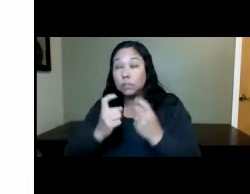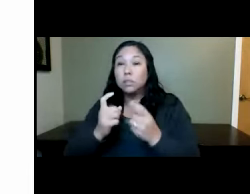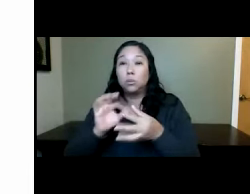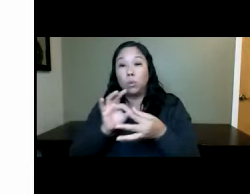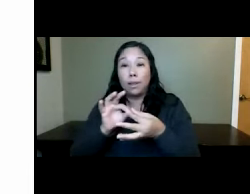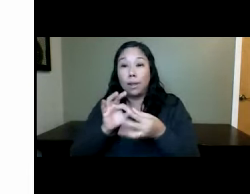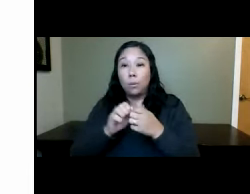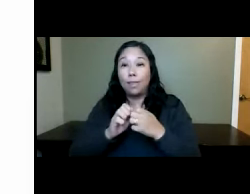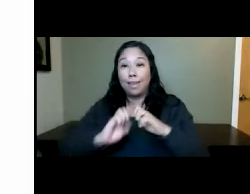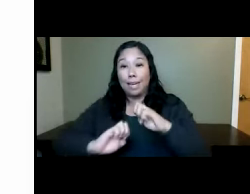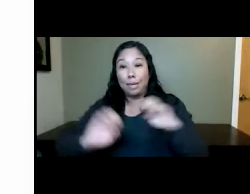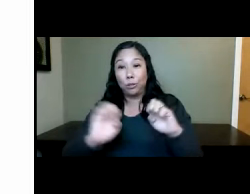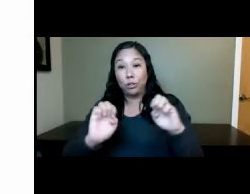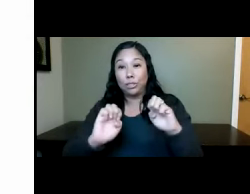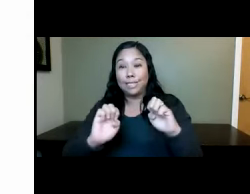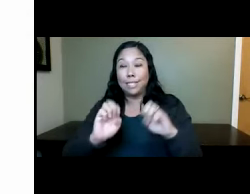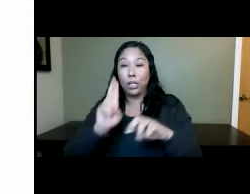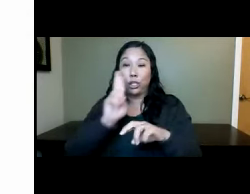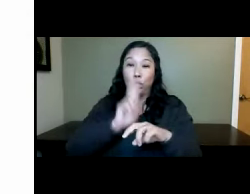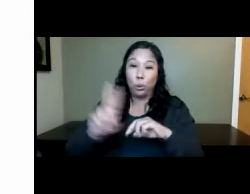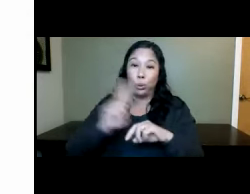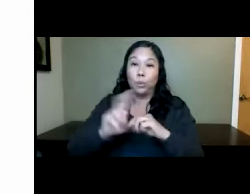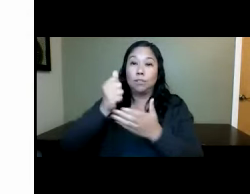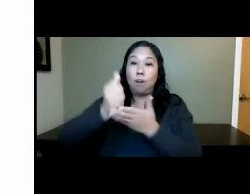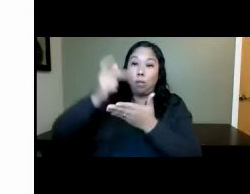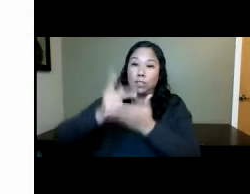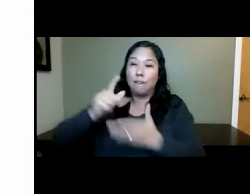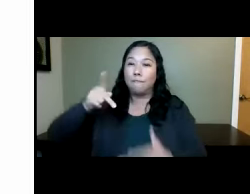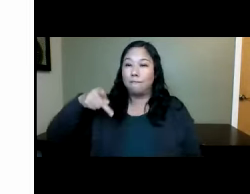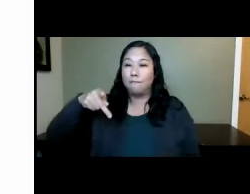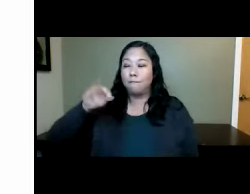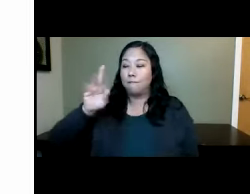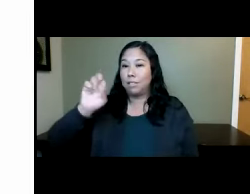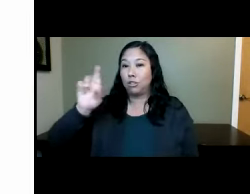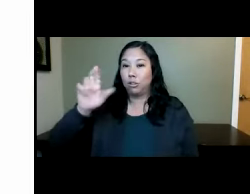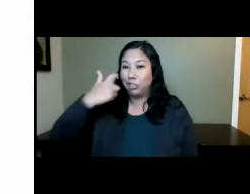the emergency use authorization that Pfizer was just approved for using their vaccine.